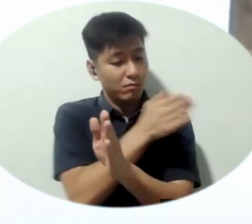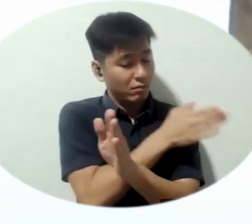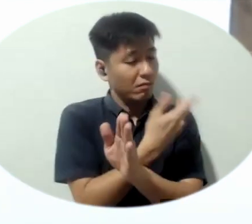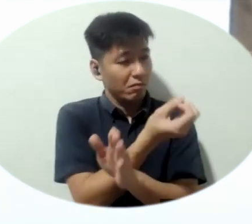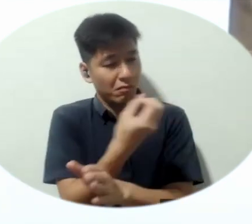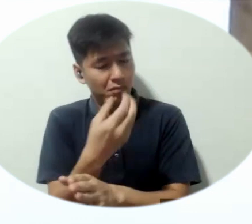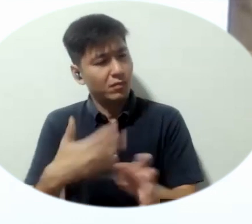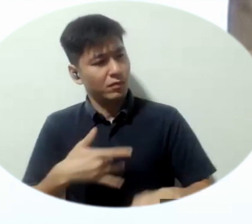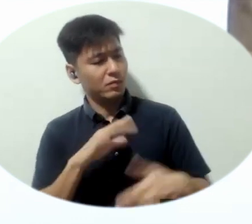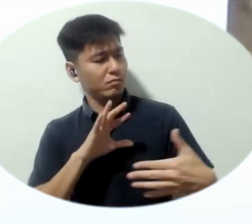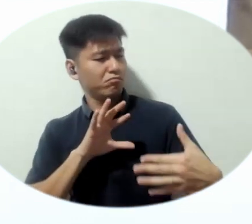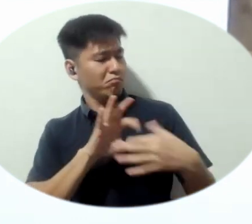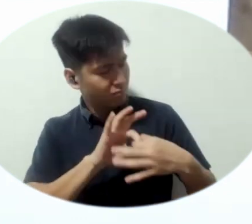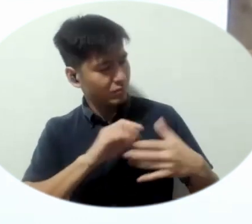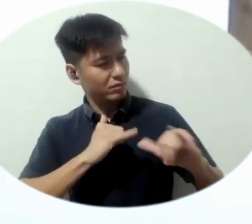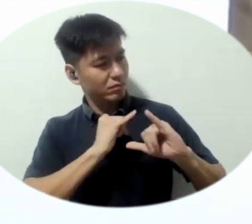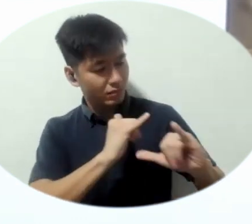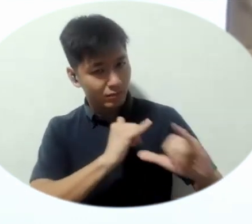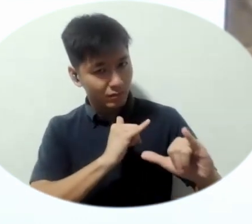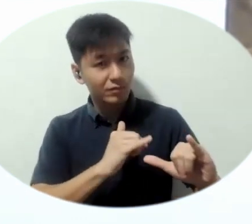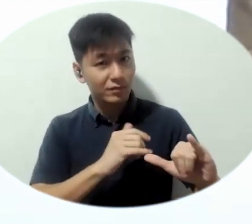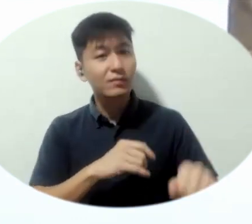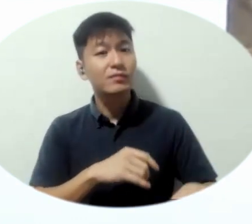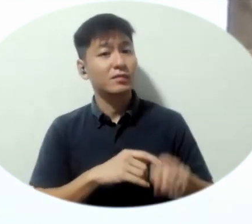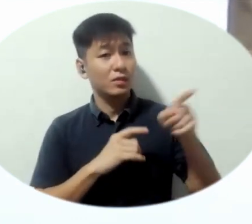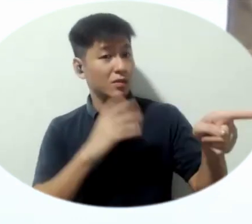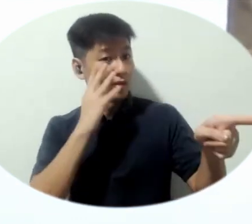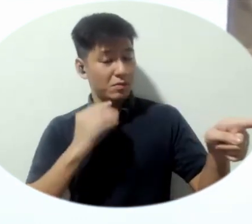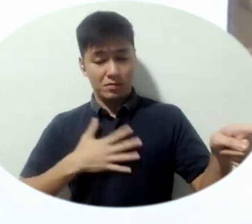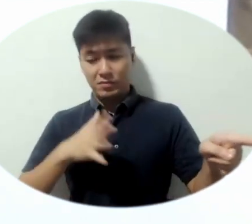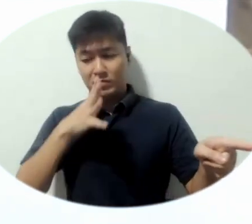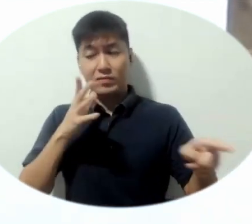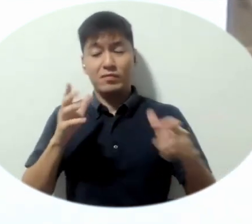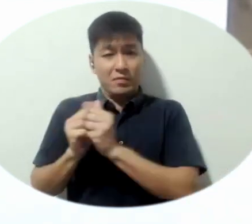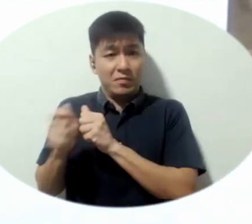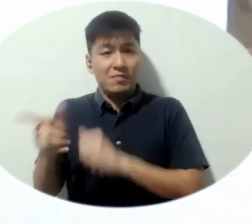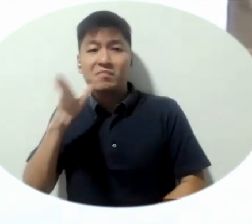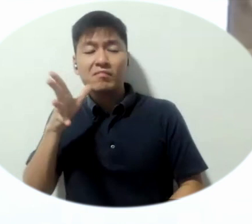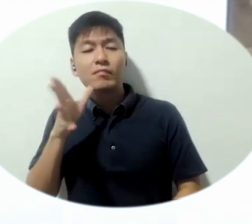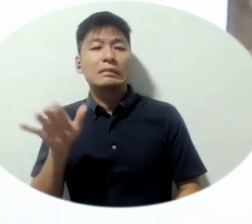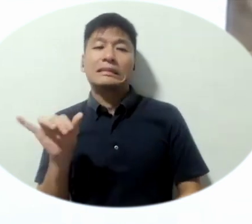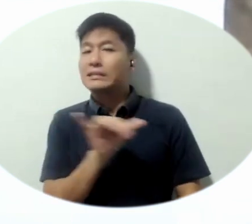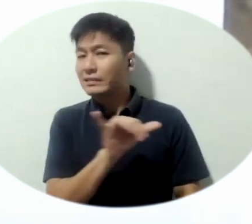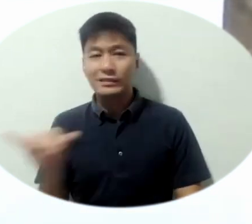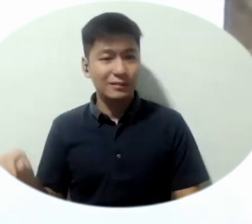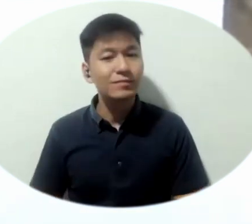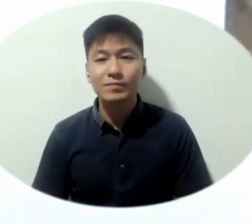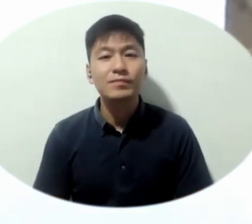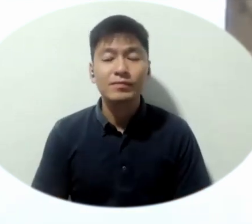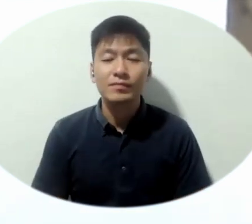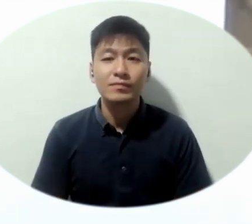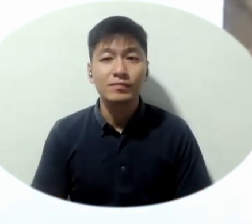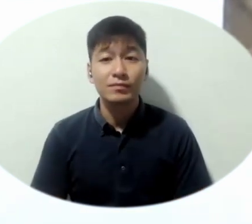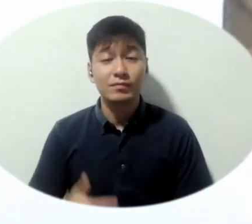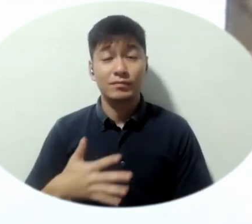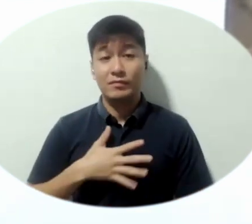to what I have been facing from my mother. My mother has died now almost 5 years